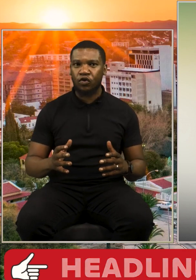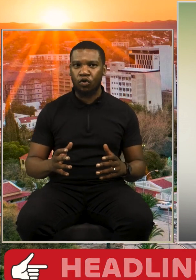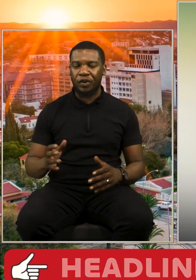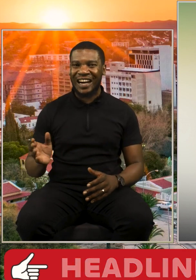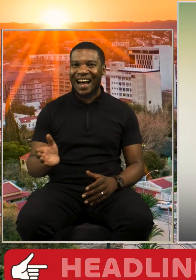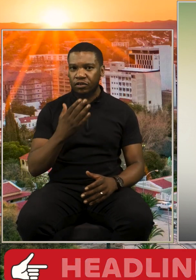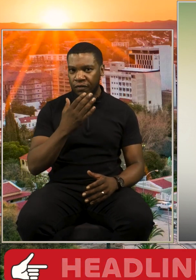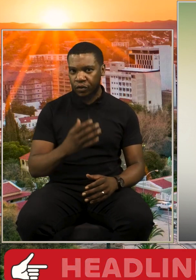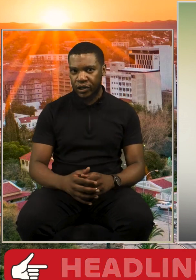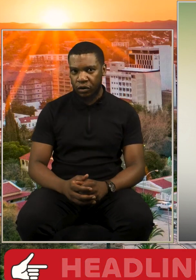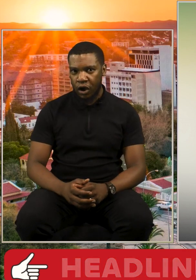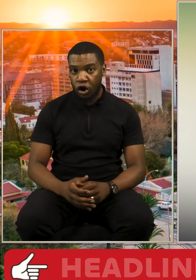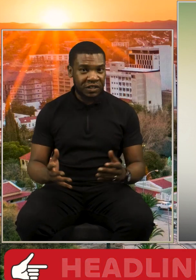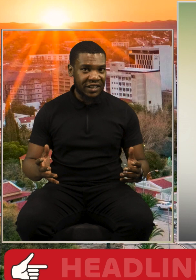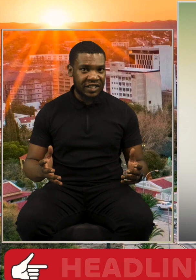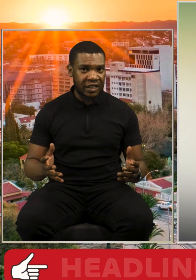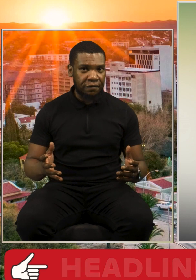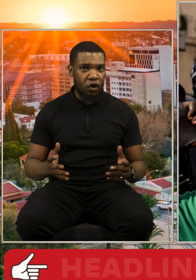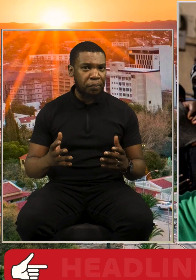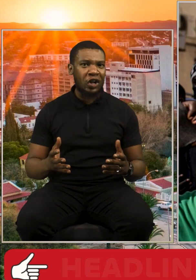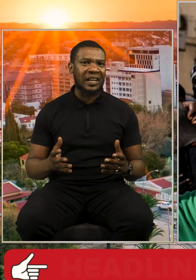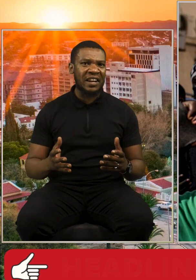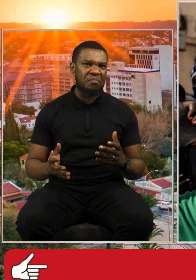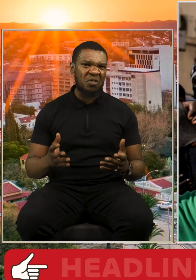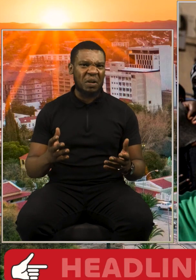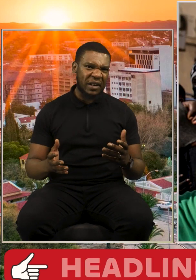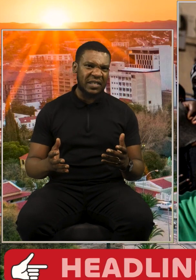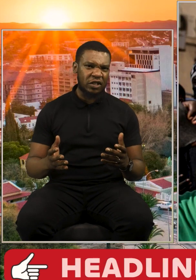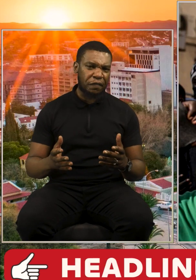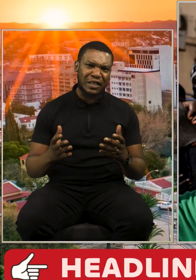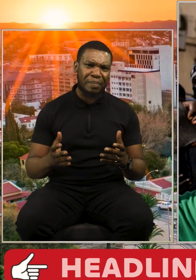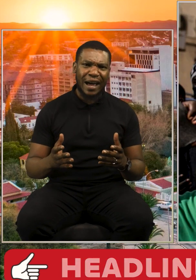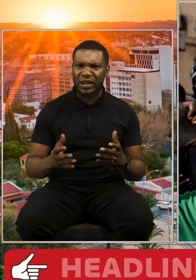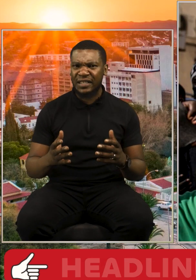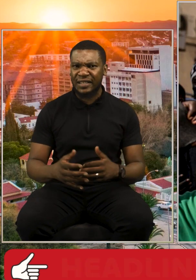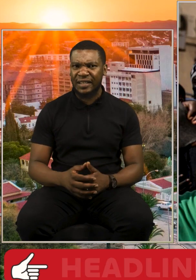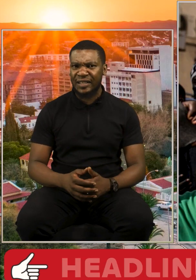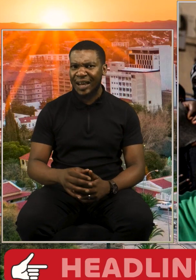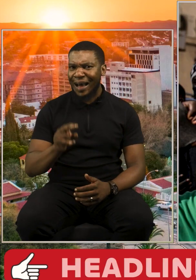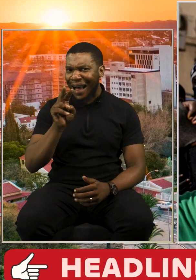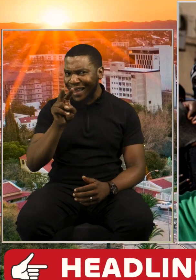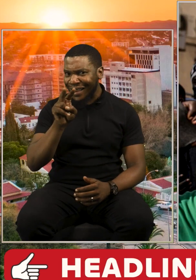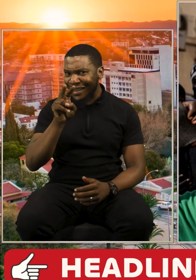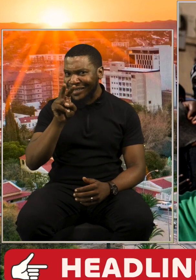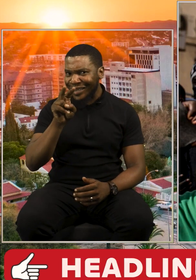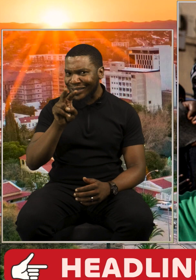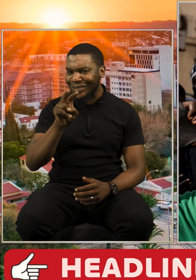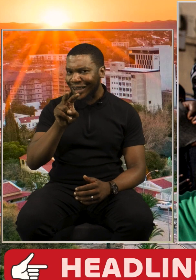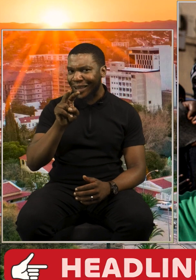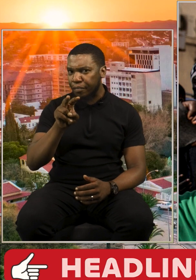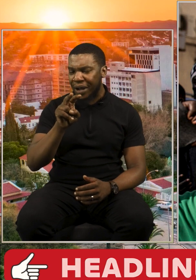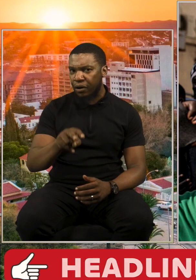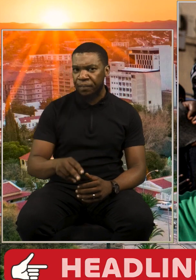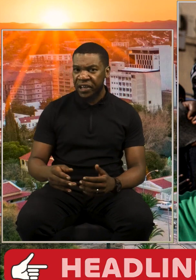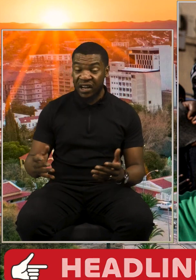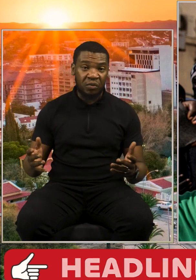democratic rulebook out of the window, opting instead for a plotline more reminiscent of aspiring dictators eyeing an extended stay